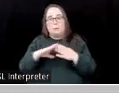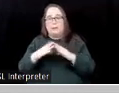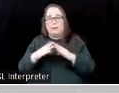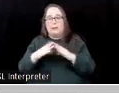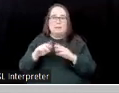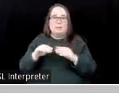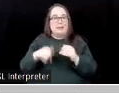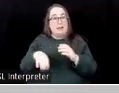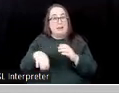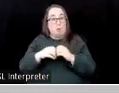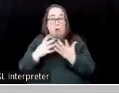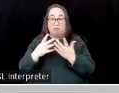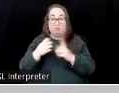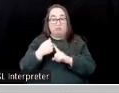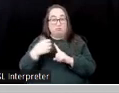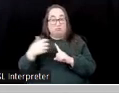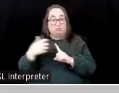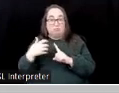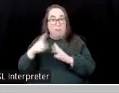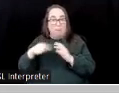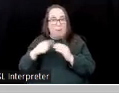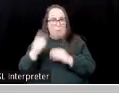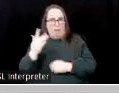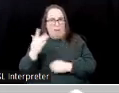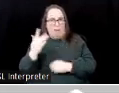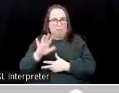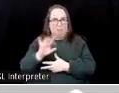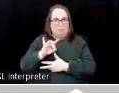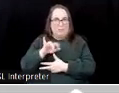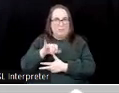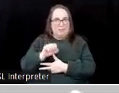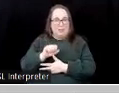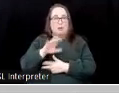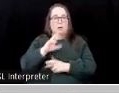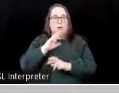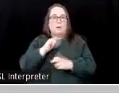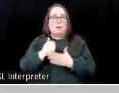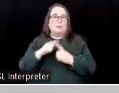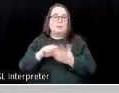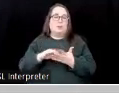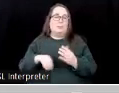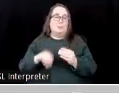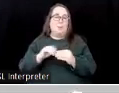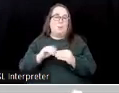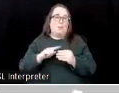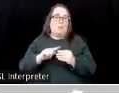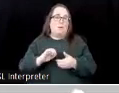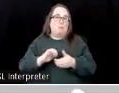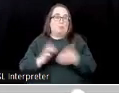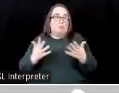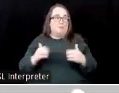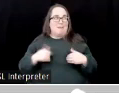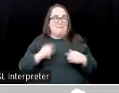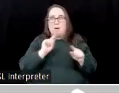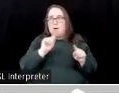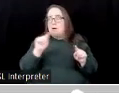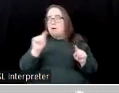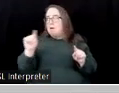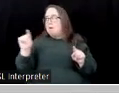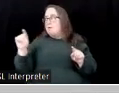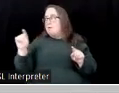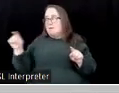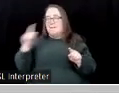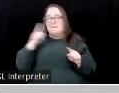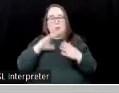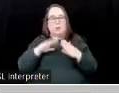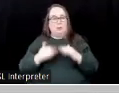any additional details about that partnership? Your responses will help us learn more about the partnerships already in place across community living